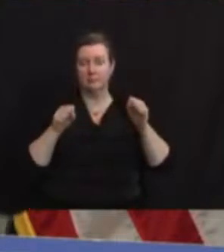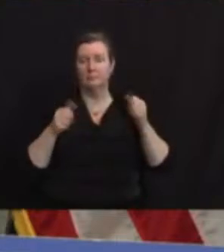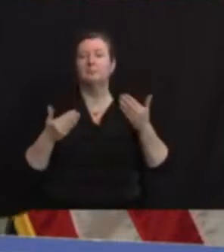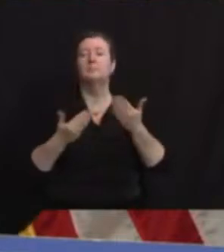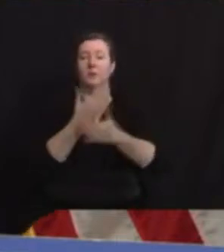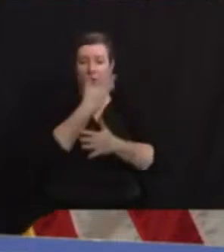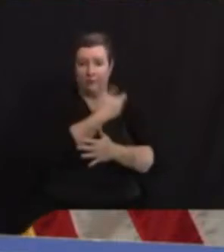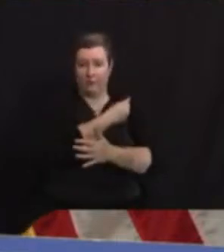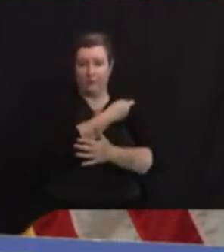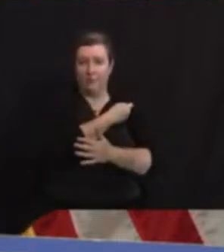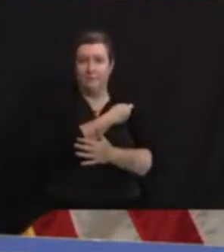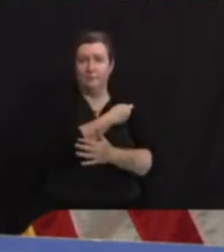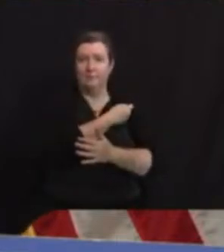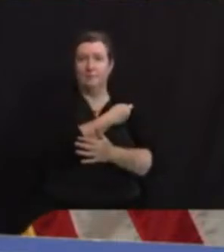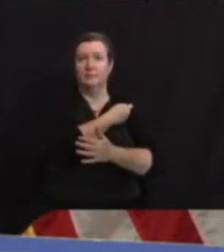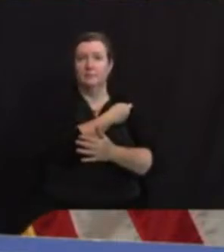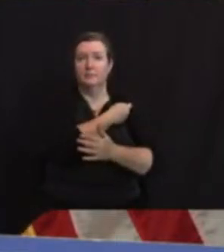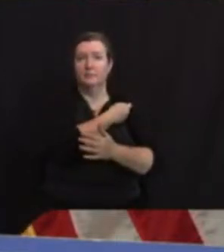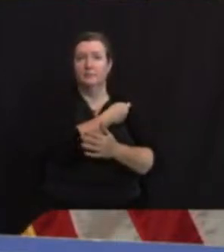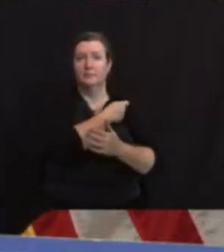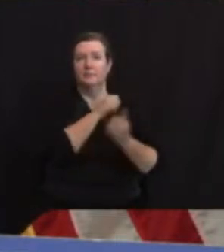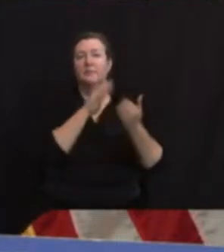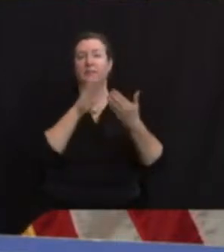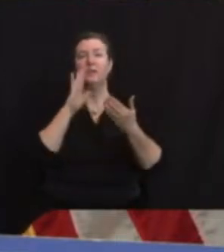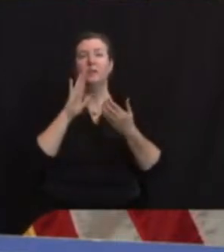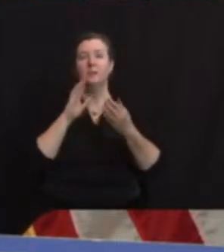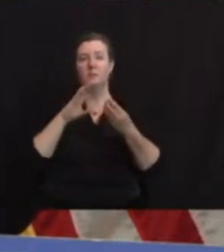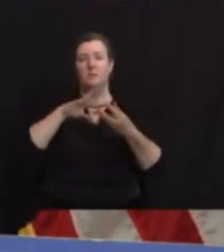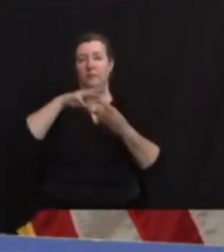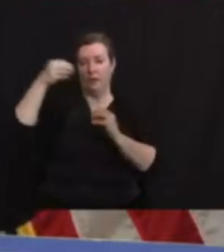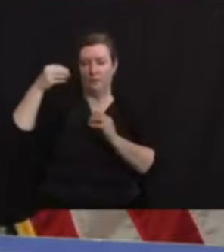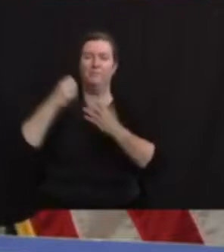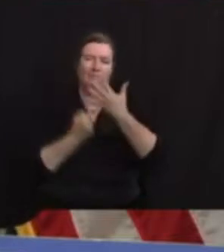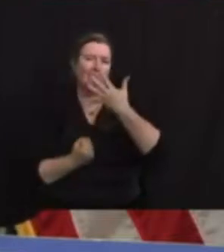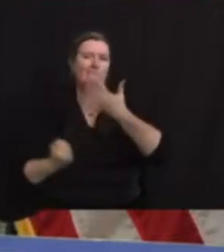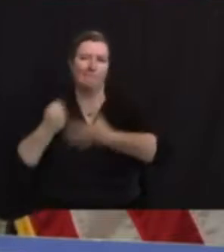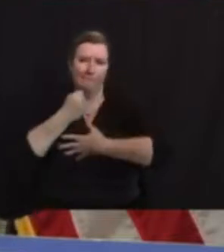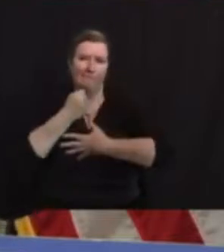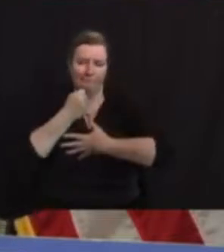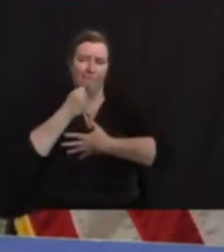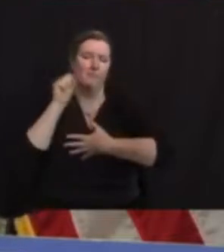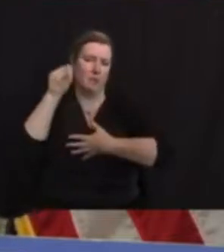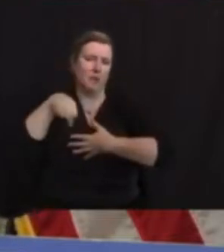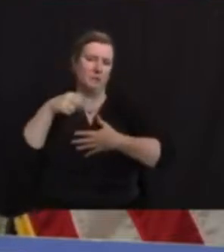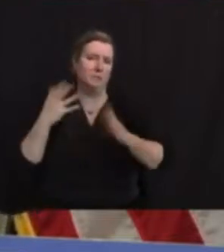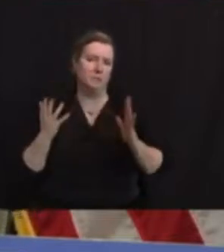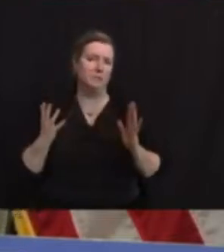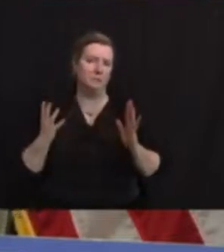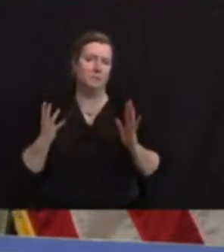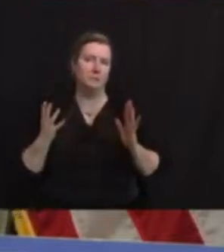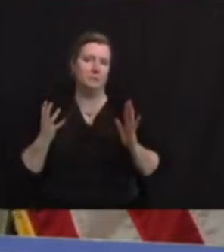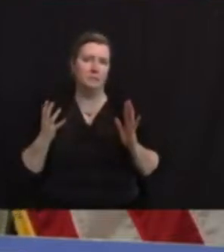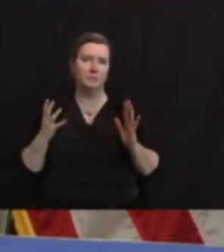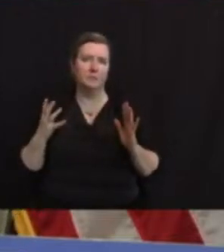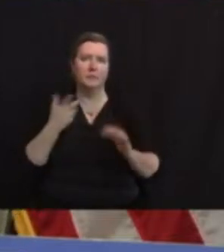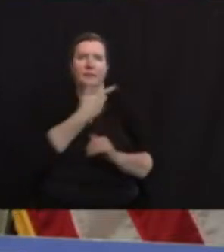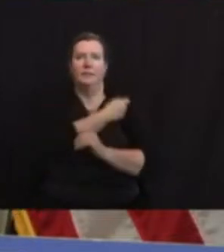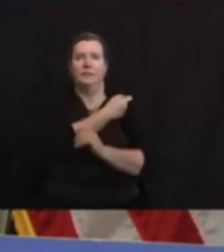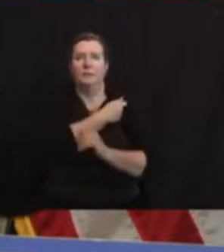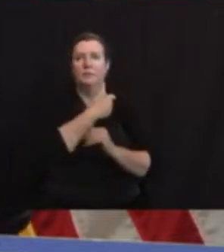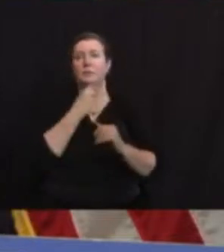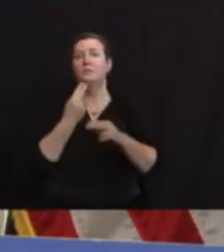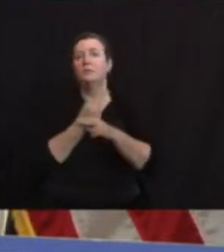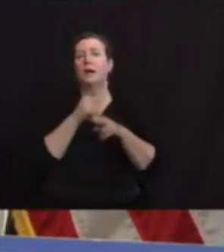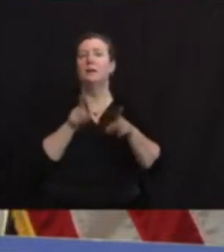address the possibility that these variants might become predominant. And those vaccines would then be used potentially as a